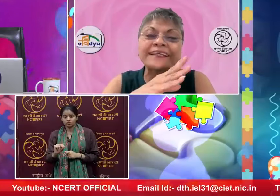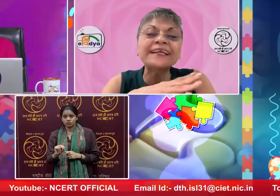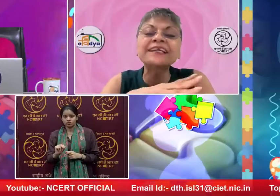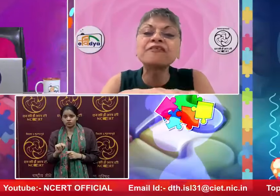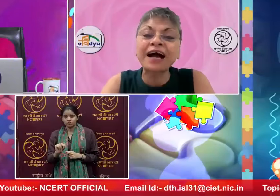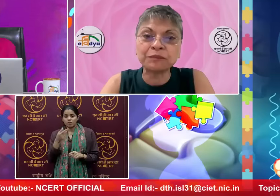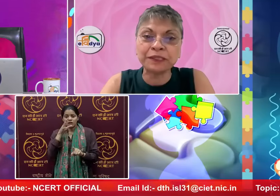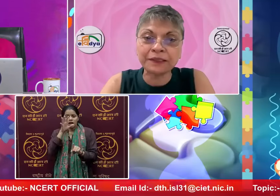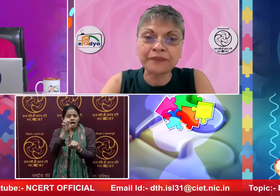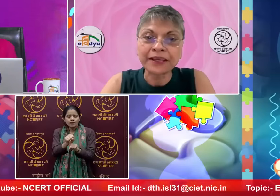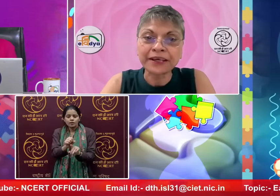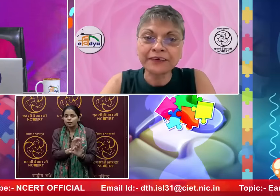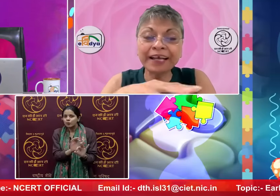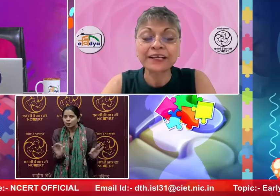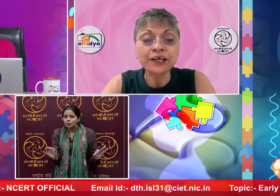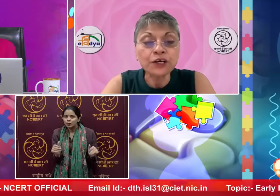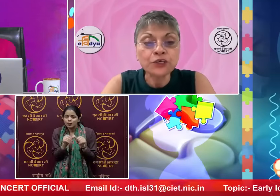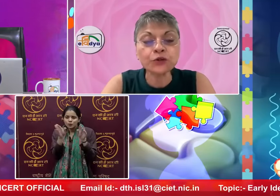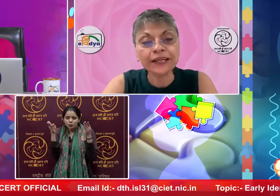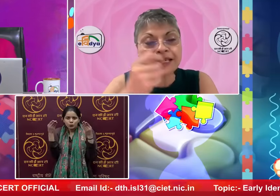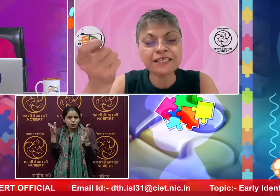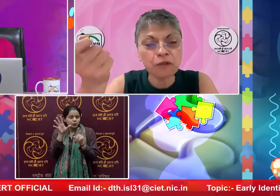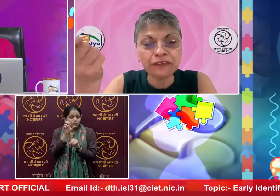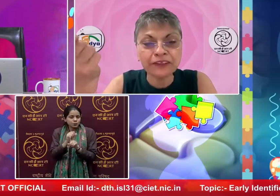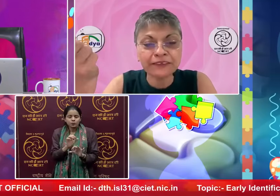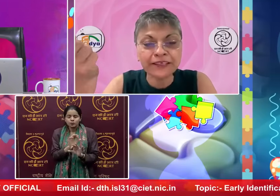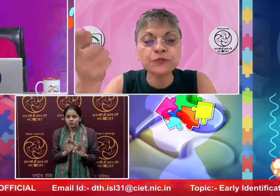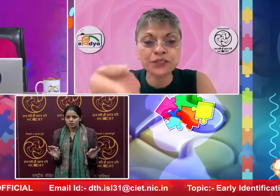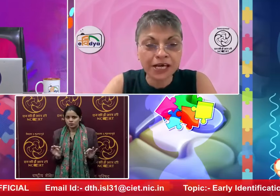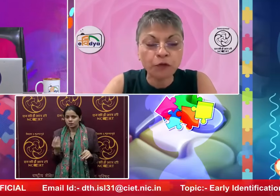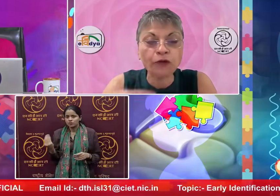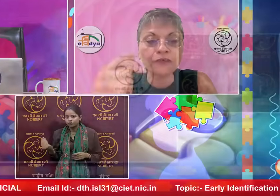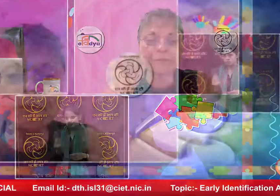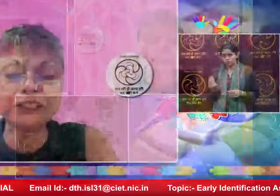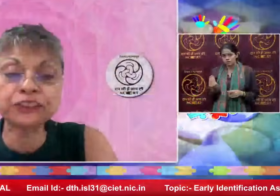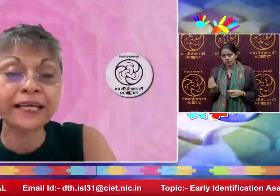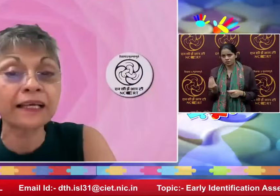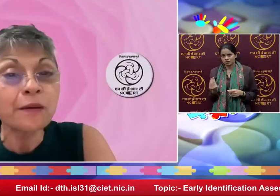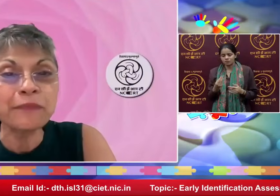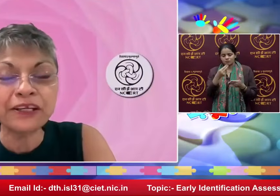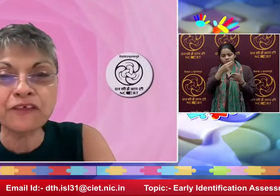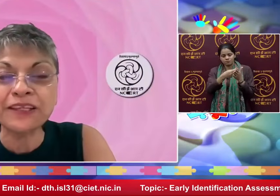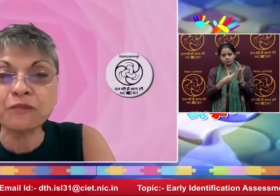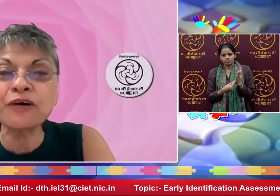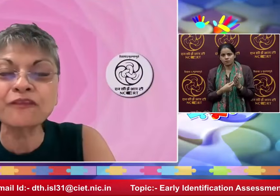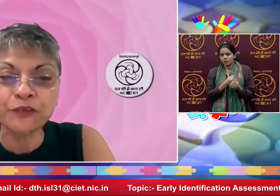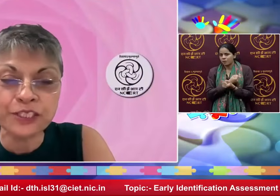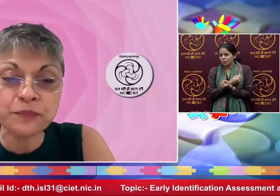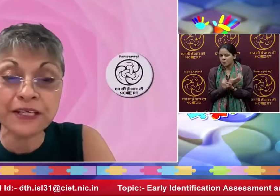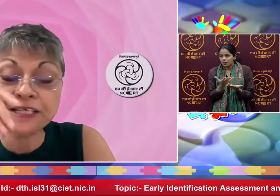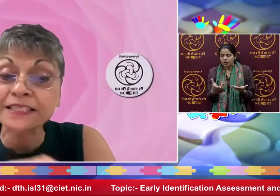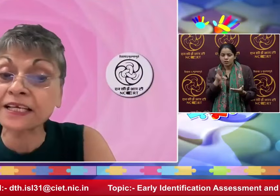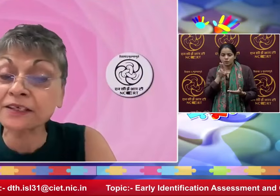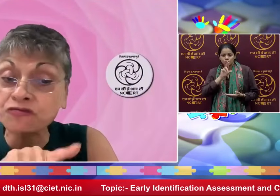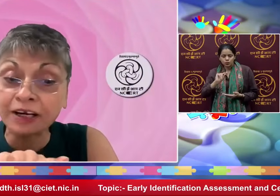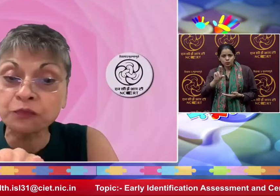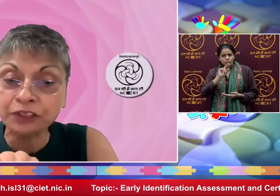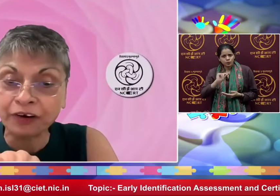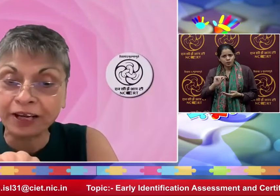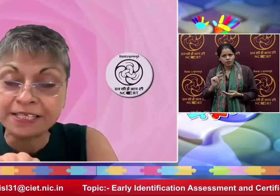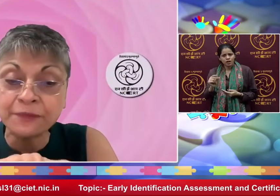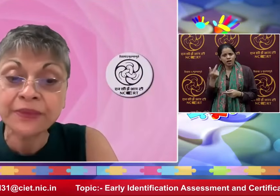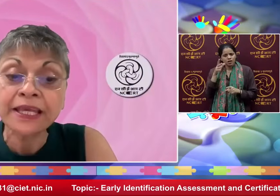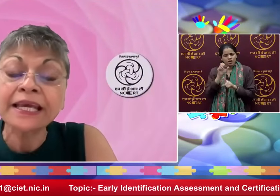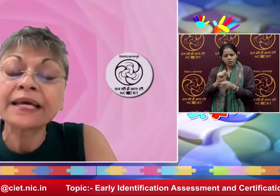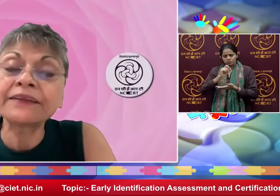not identifiable. Yes. So there are some of the things which I already mentioned, like many of them who are fluent speakers, they struggle